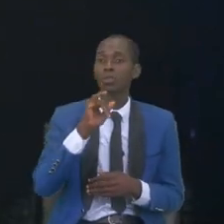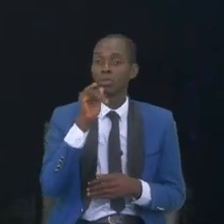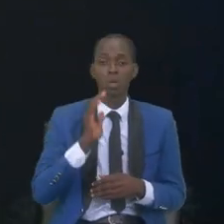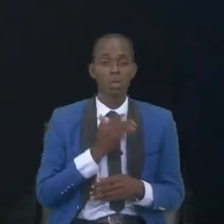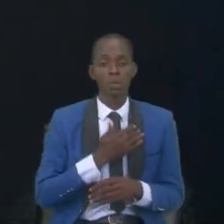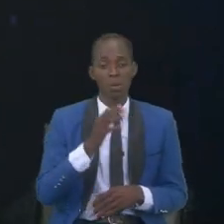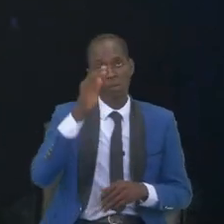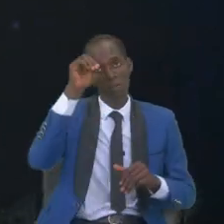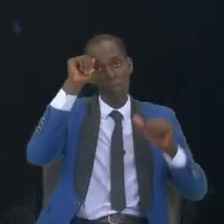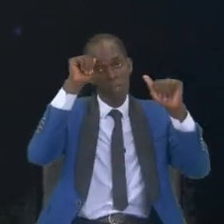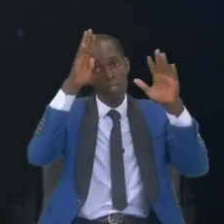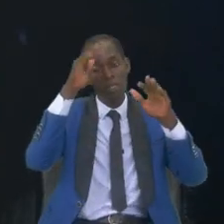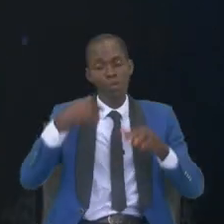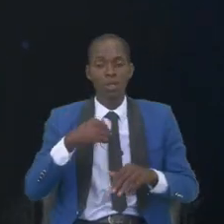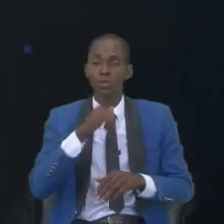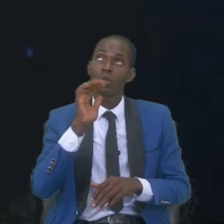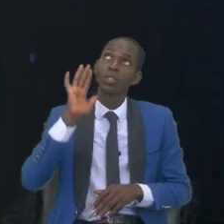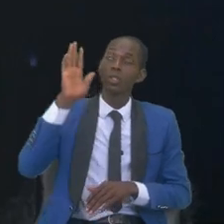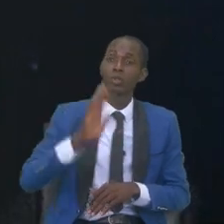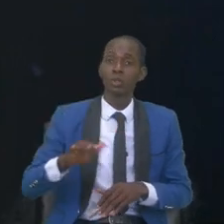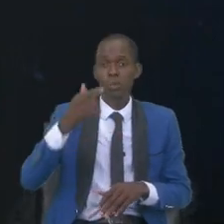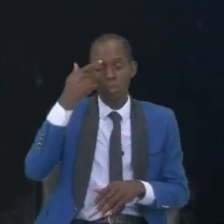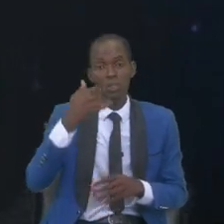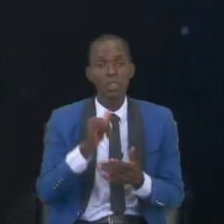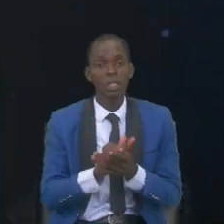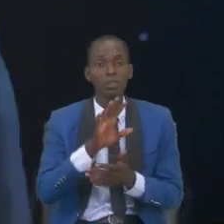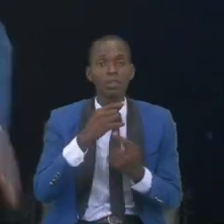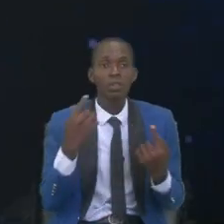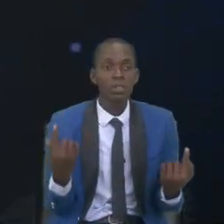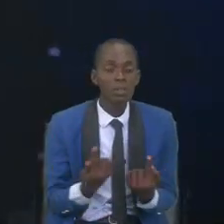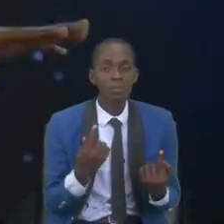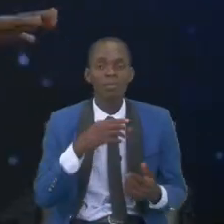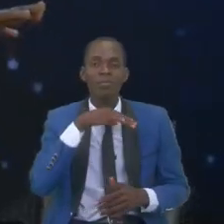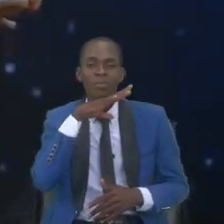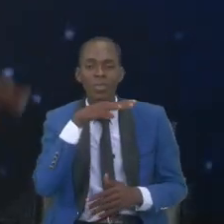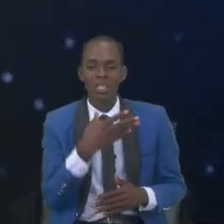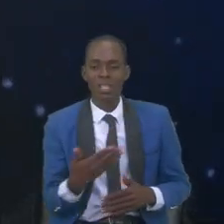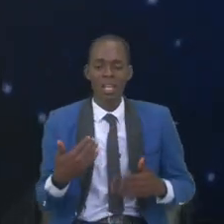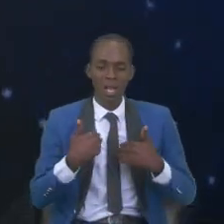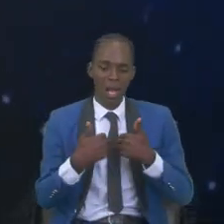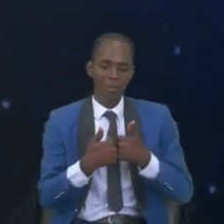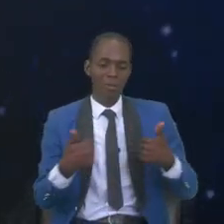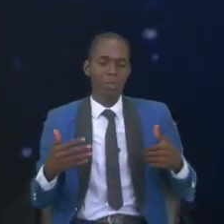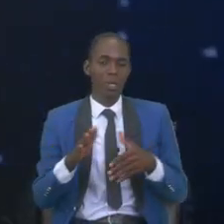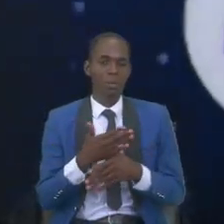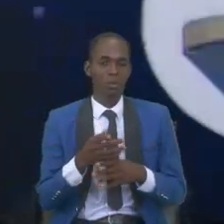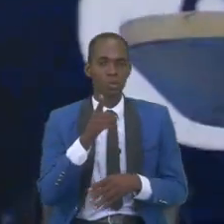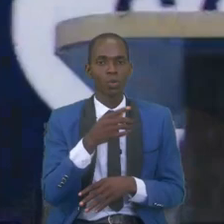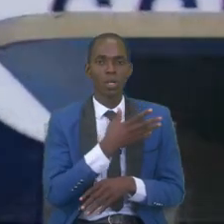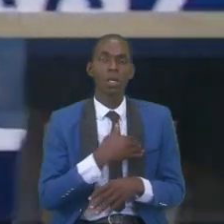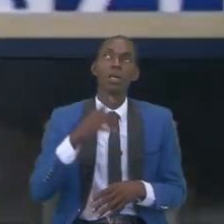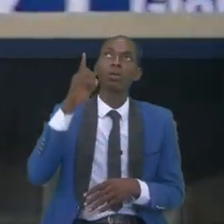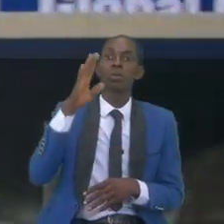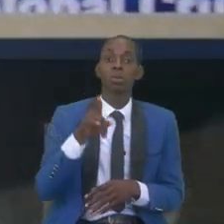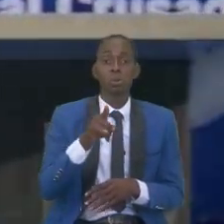of God, because it says, your iniquities, your sins, your transgressions have separated between you and God. We might be